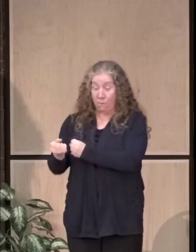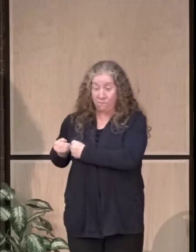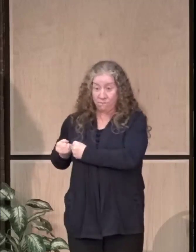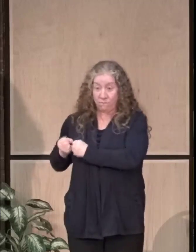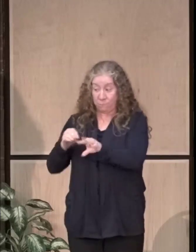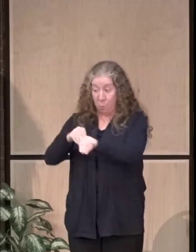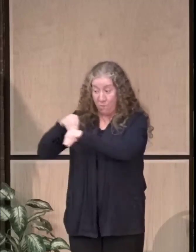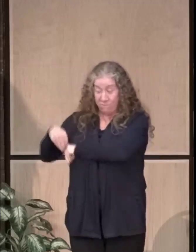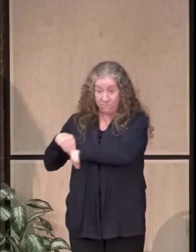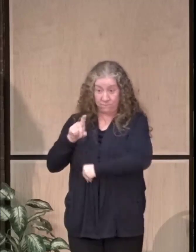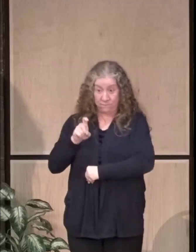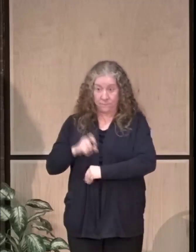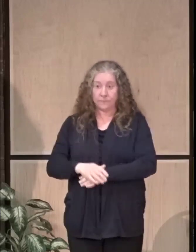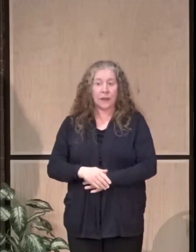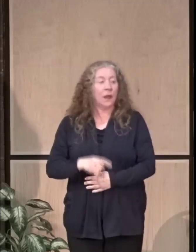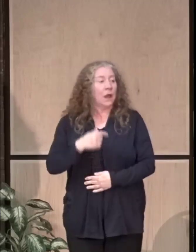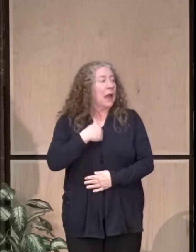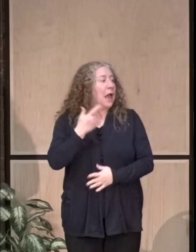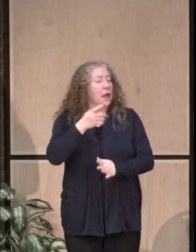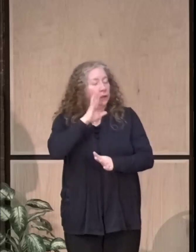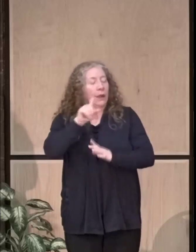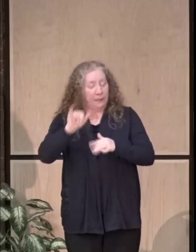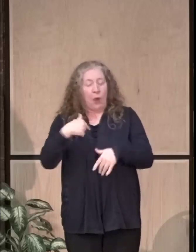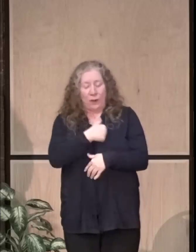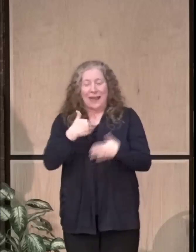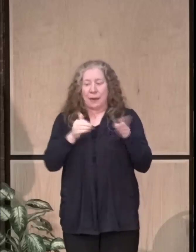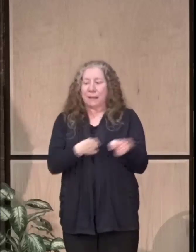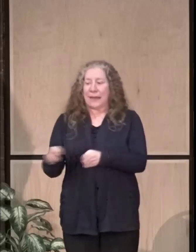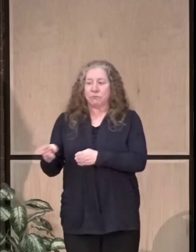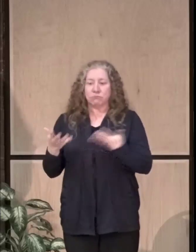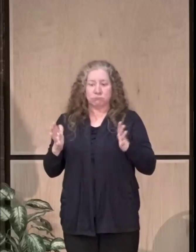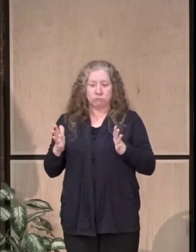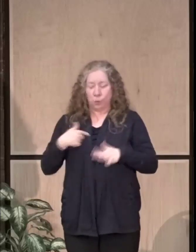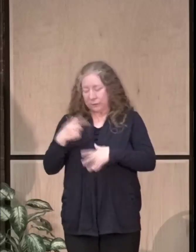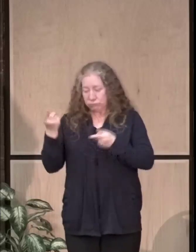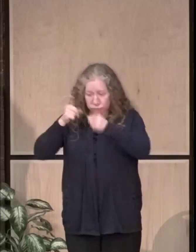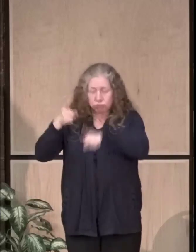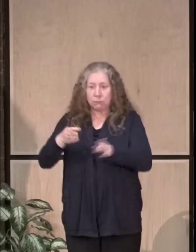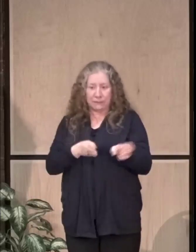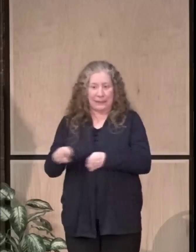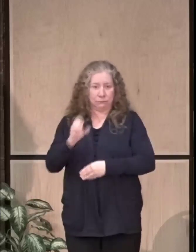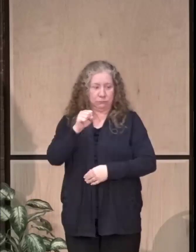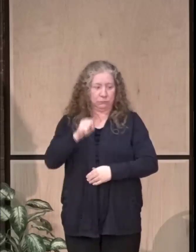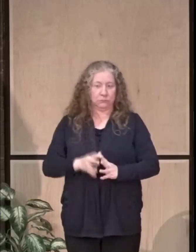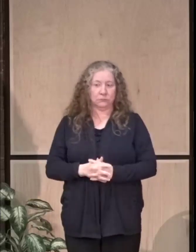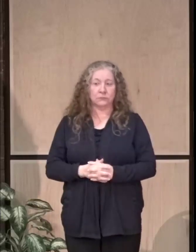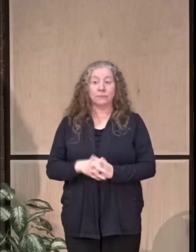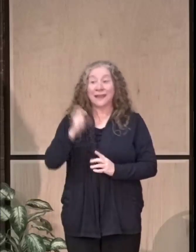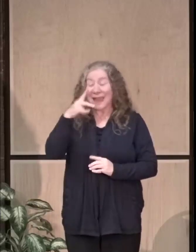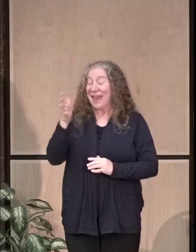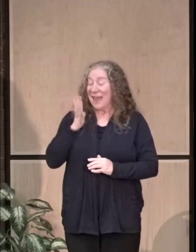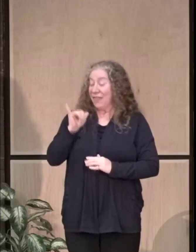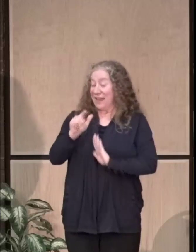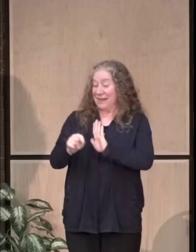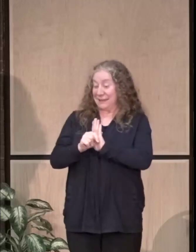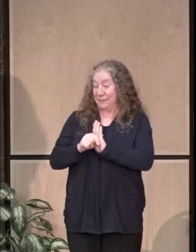No, what I meant was that a plan had been developed, which I, at the time, what